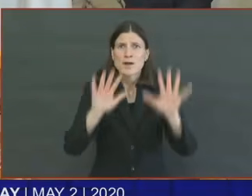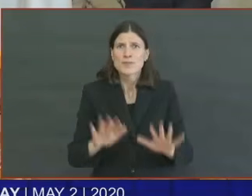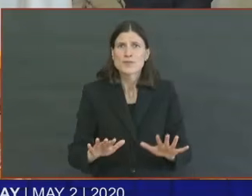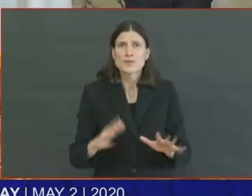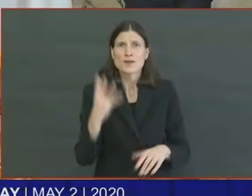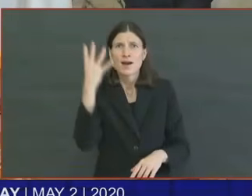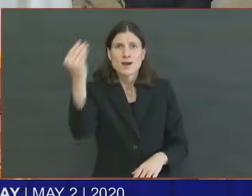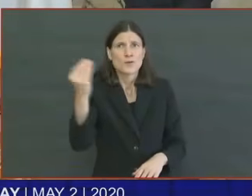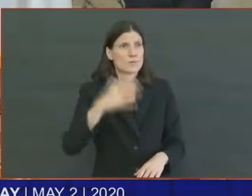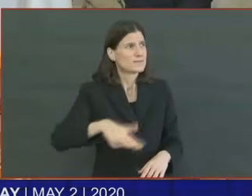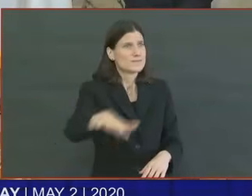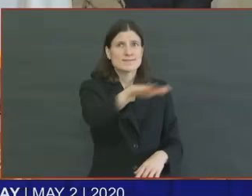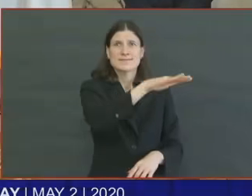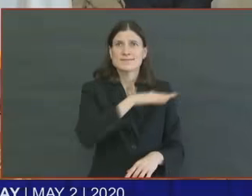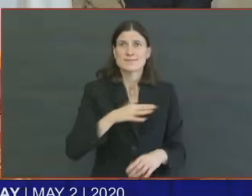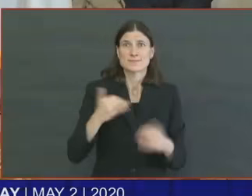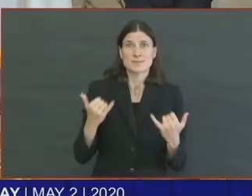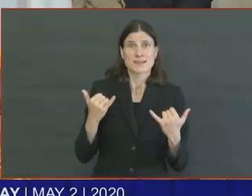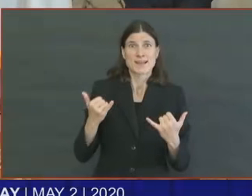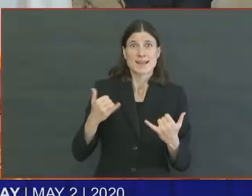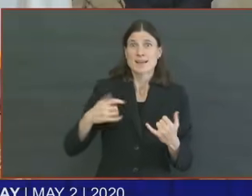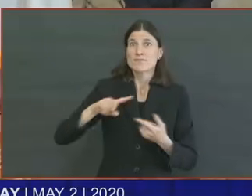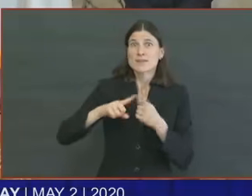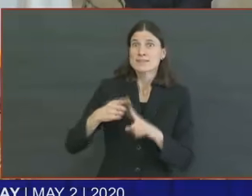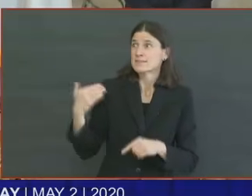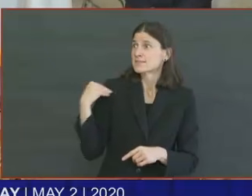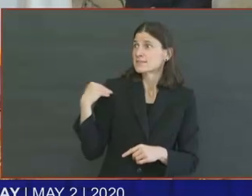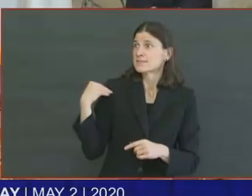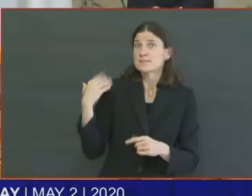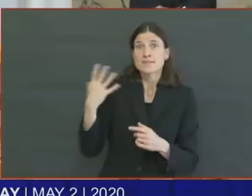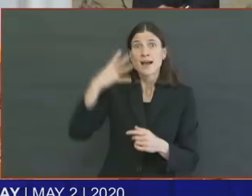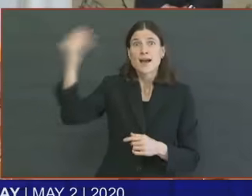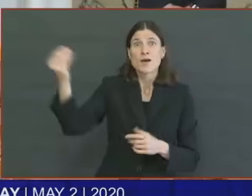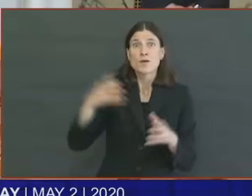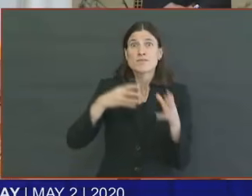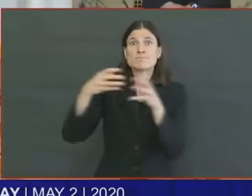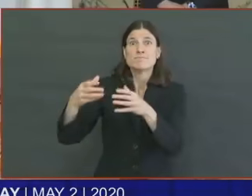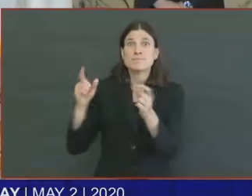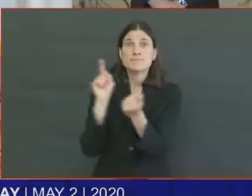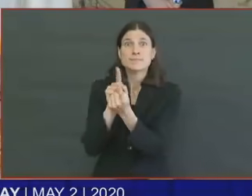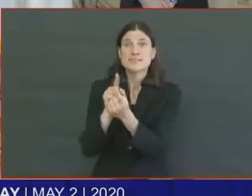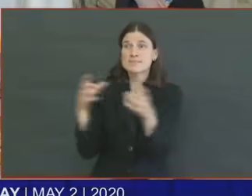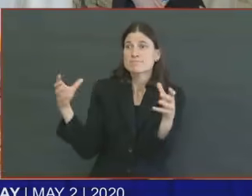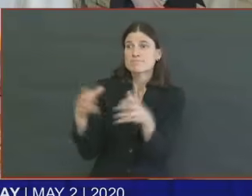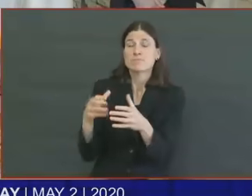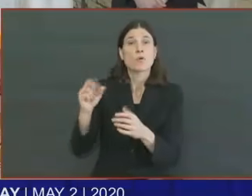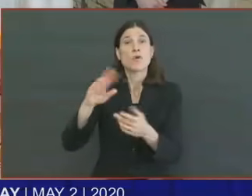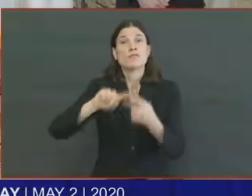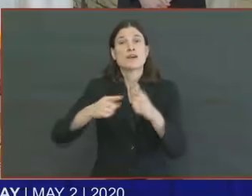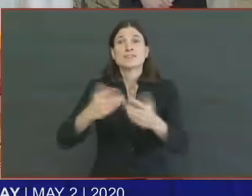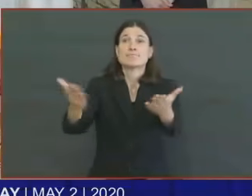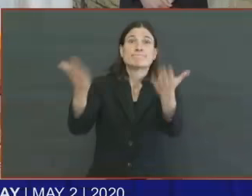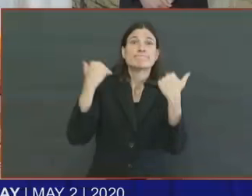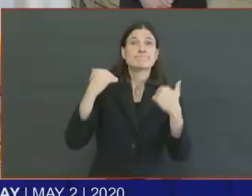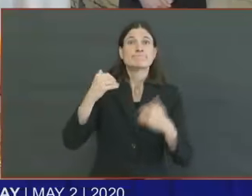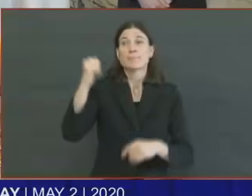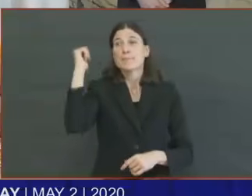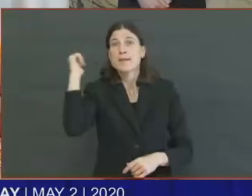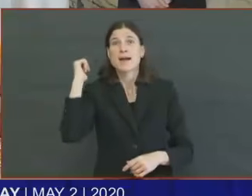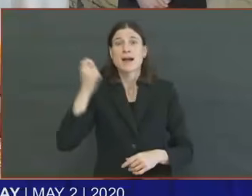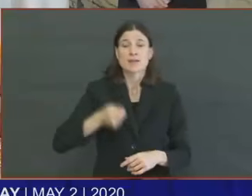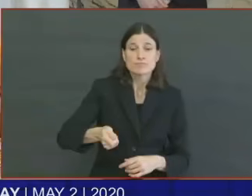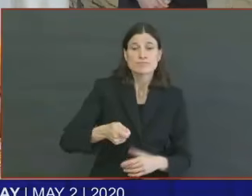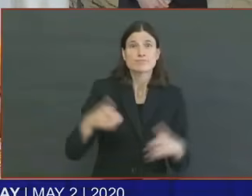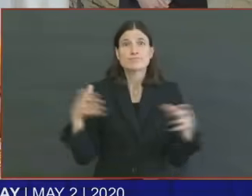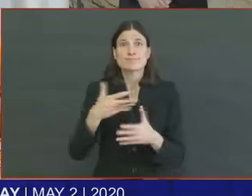I've just heard from friends saying, oh, it's a beautiful day. I have a few of my friends coming over. It's not the right thing to do. And I'm